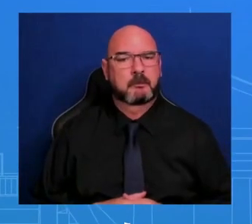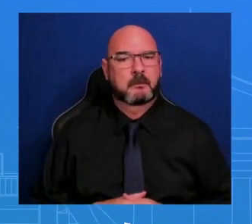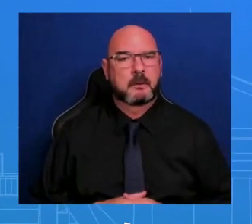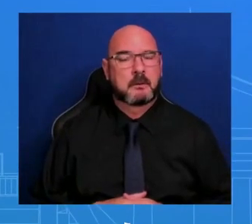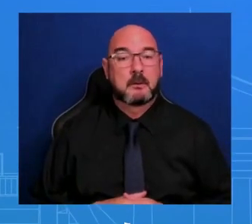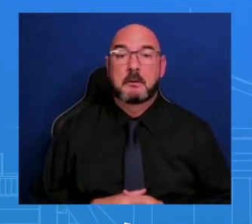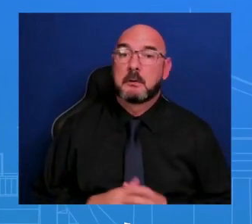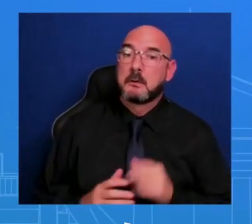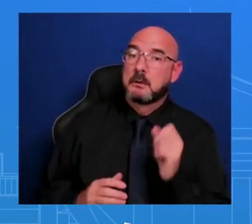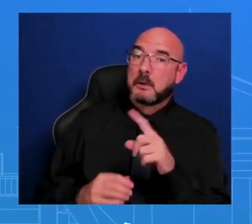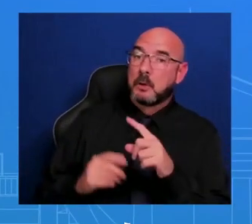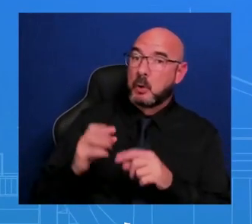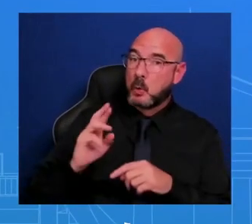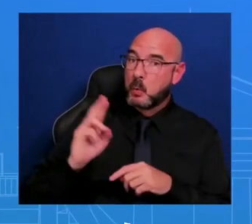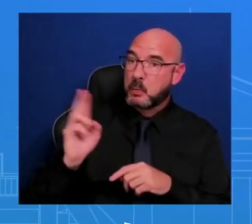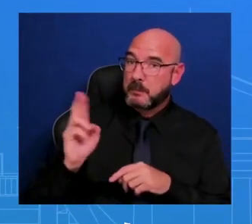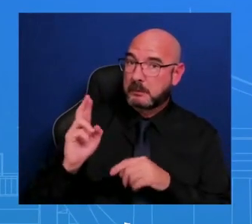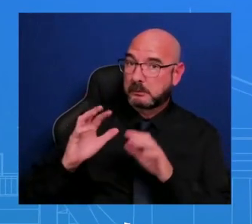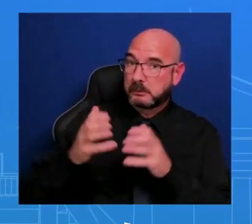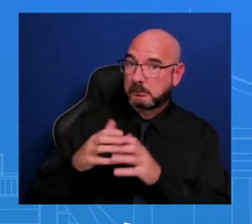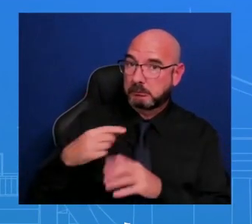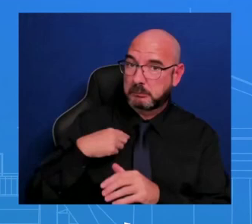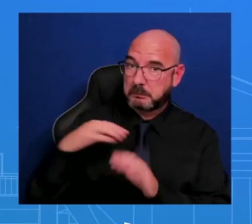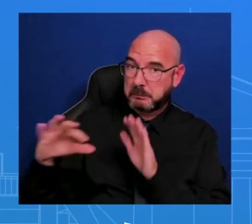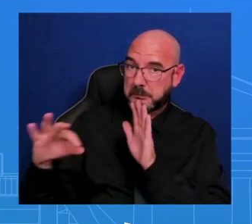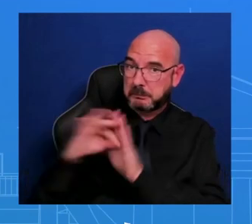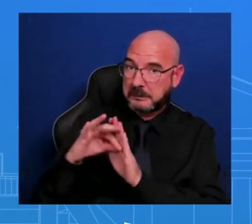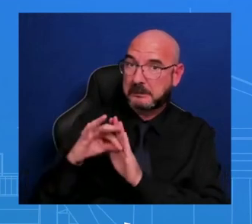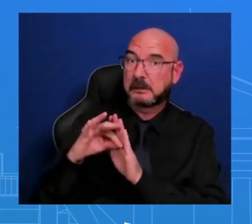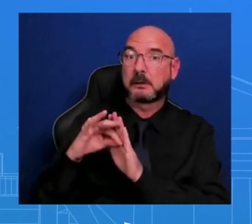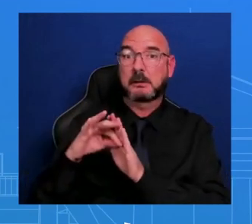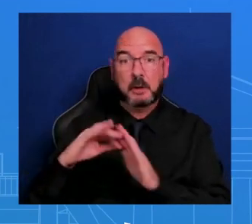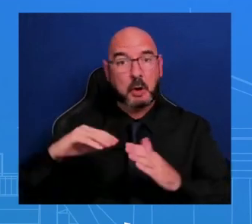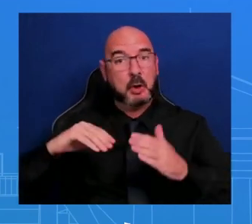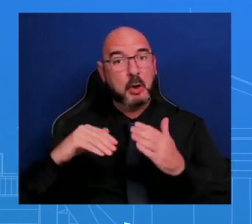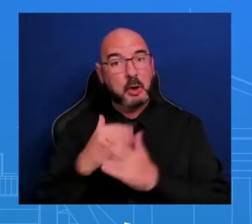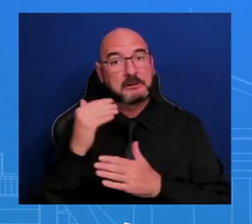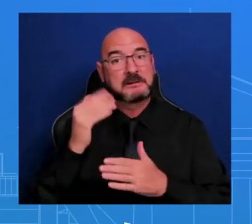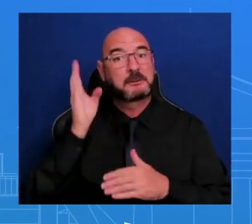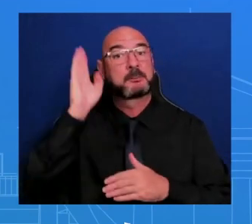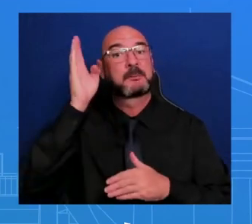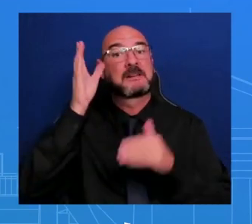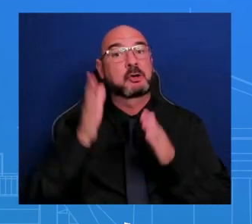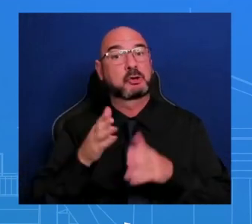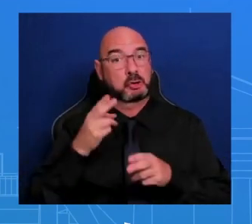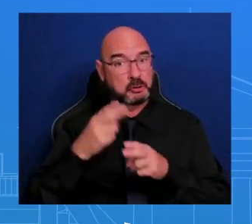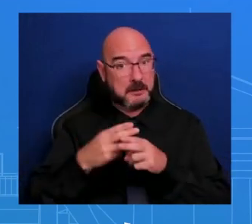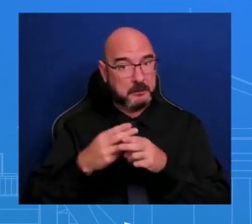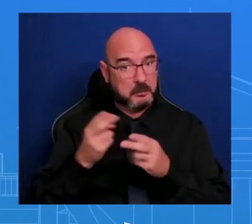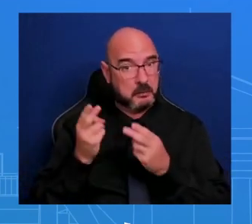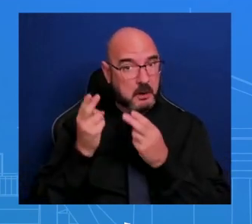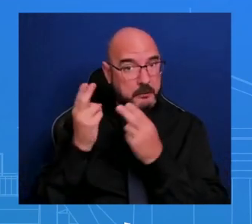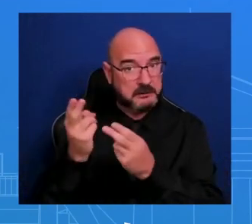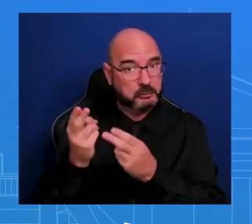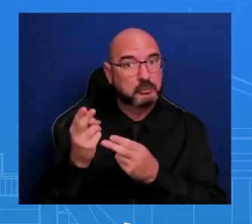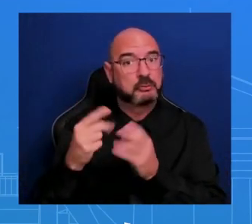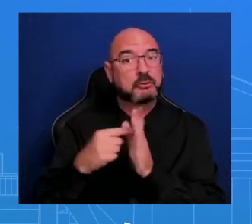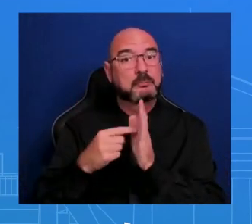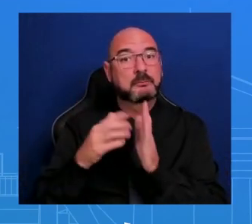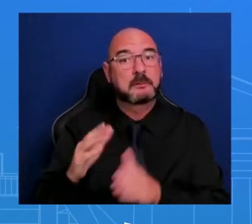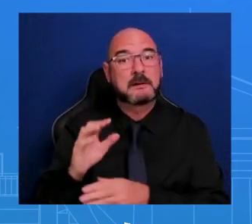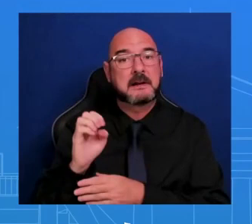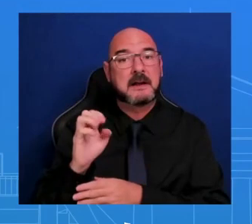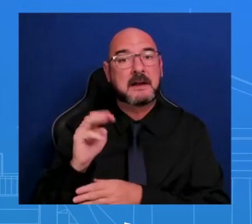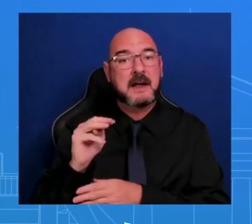does not have a vote in this. At nauseam, I'm sure. But Emmer has been one of the more supportive Republicans for Ukraine